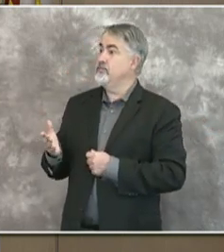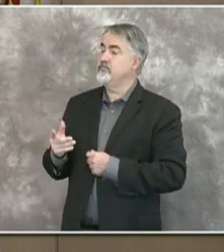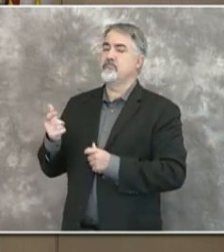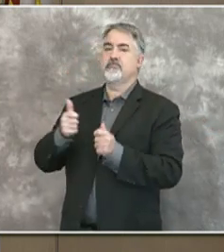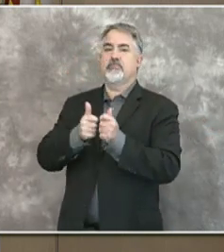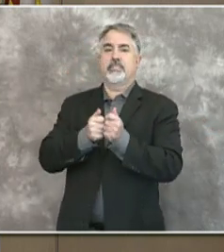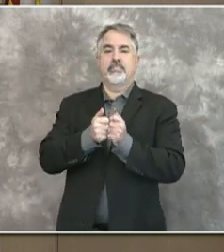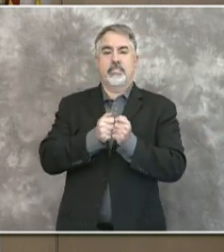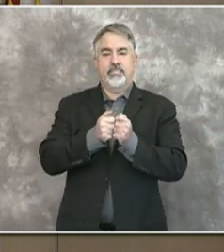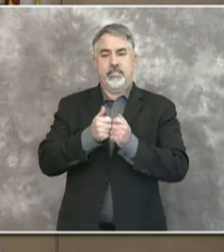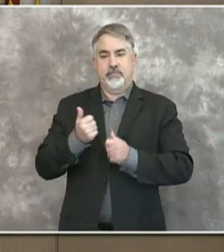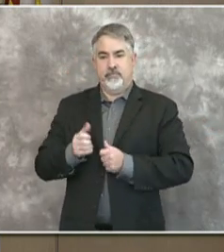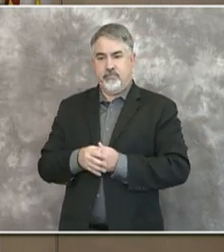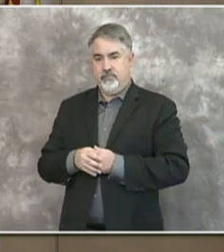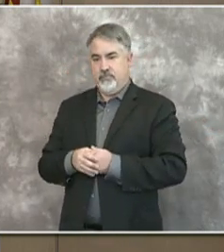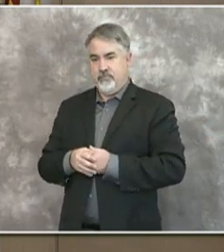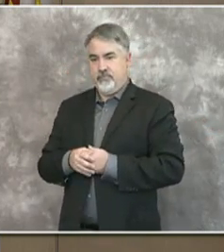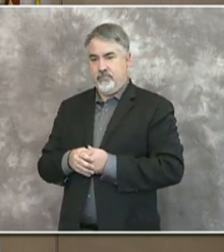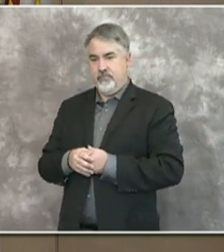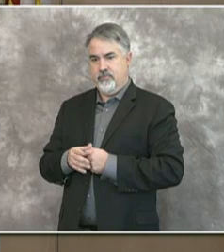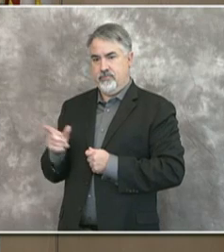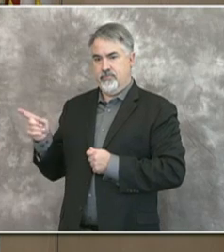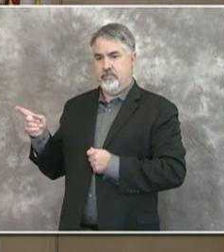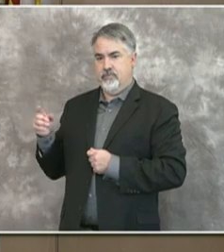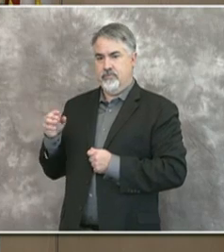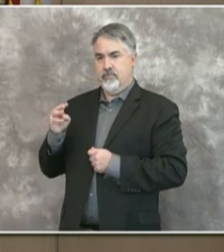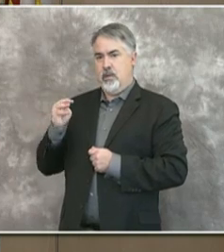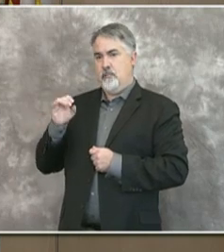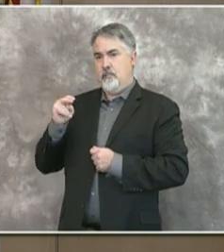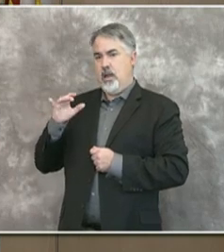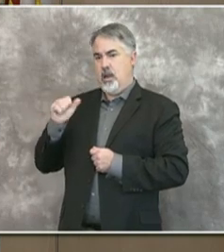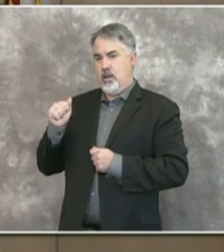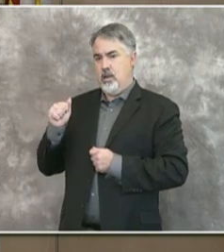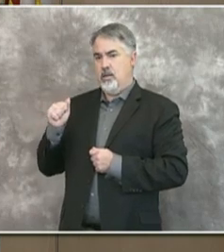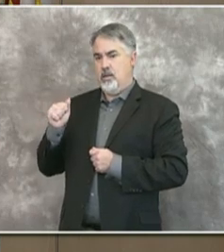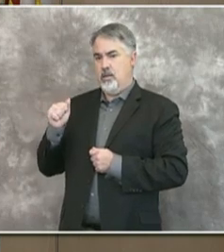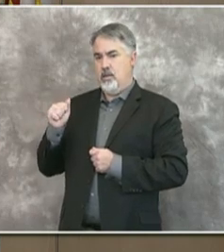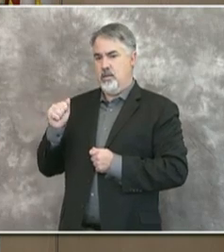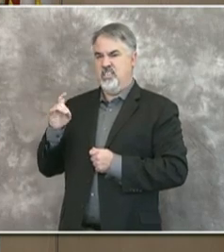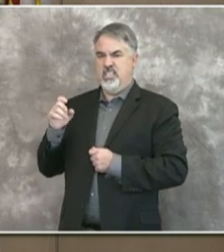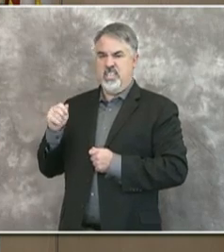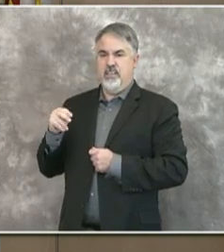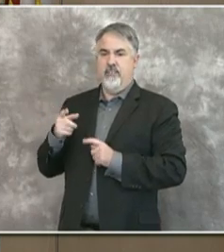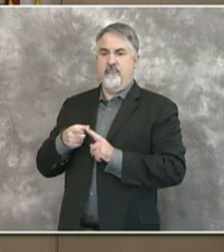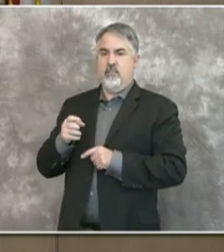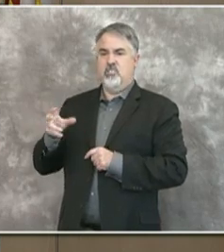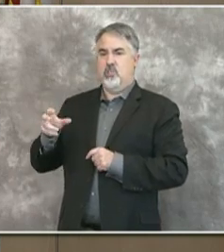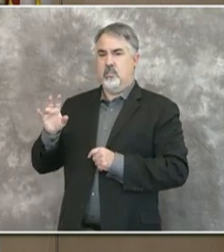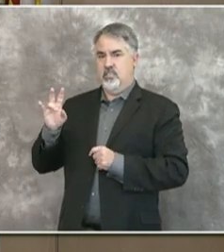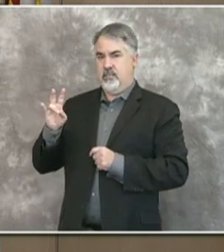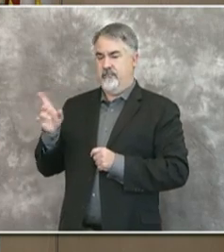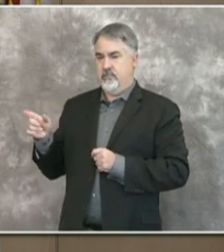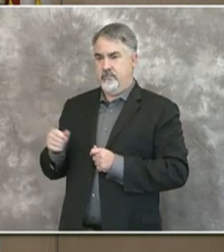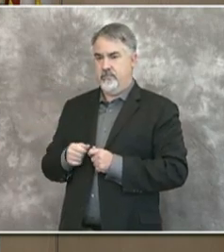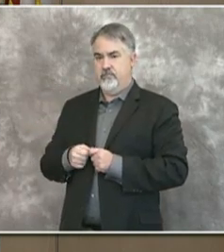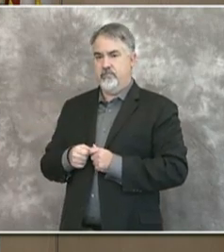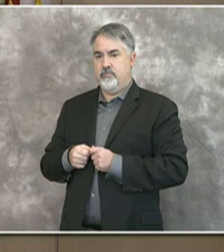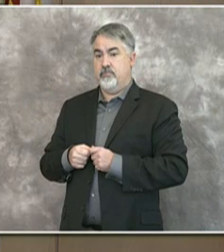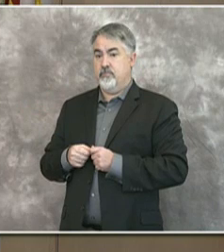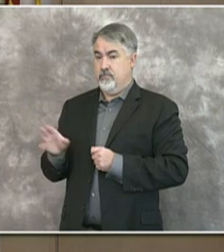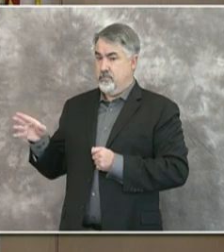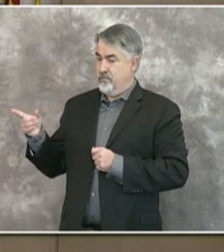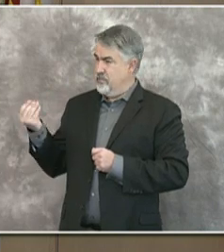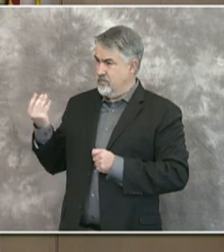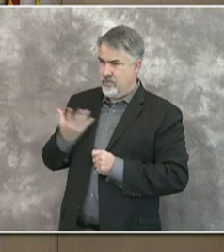All right, thank you, Dr. Wooten. I have a question from Monica Dean from NBC7. Can you please clarify if there have been any changes to the